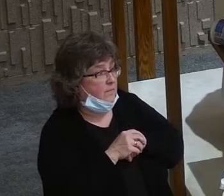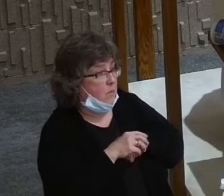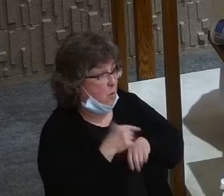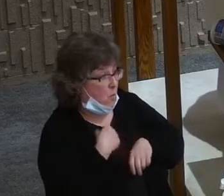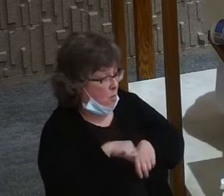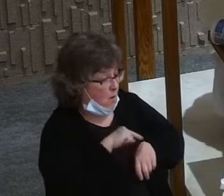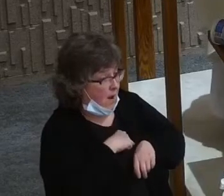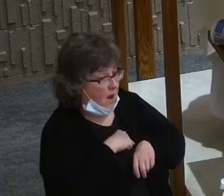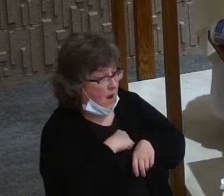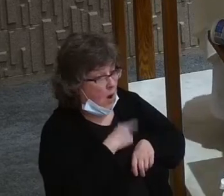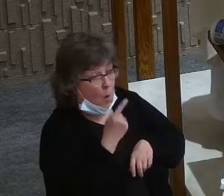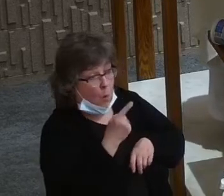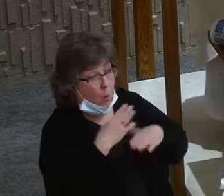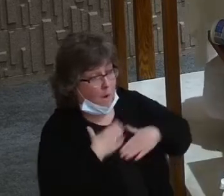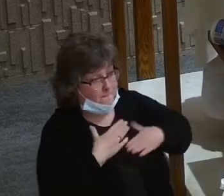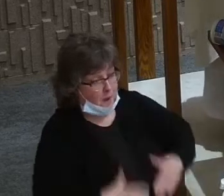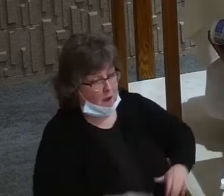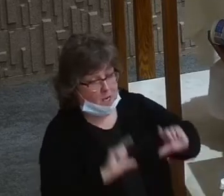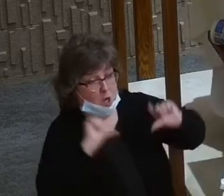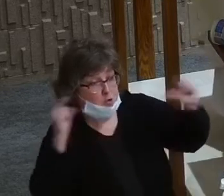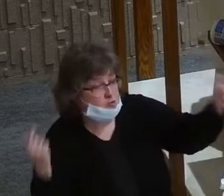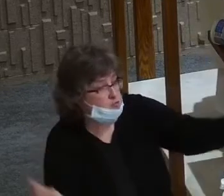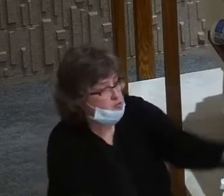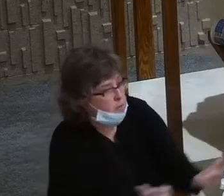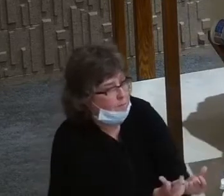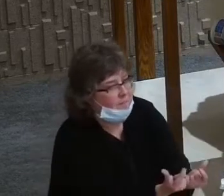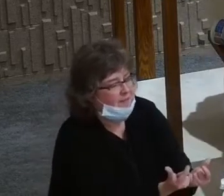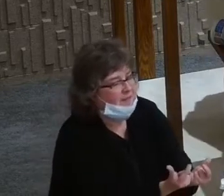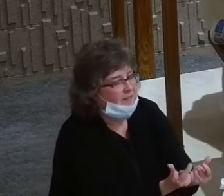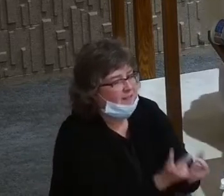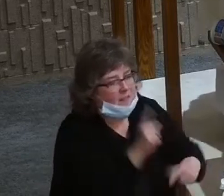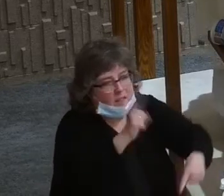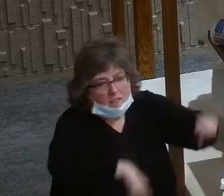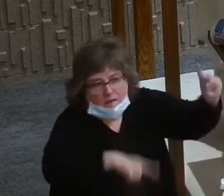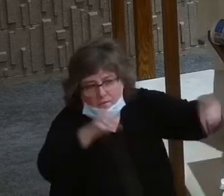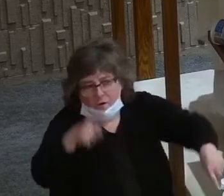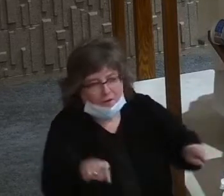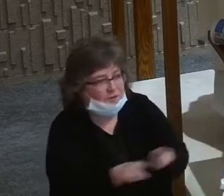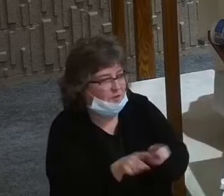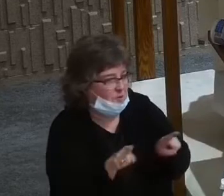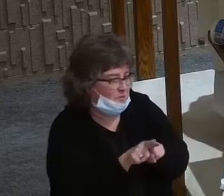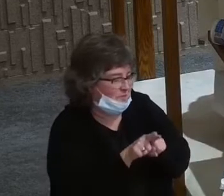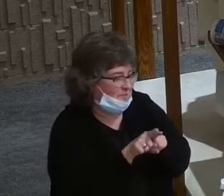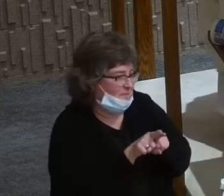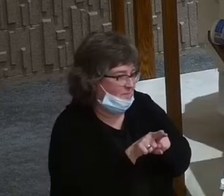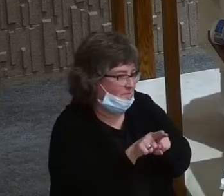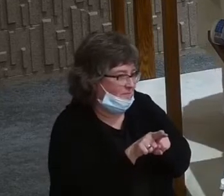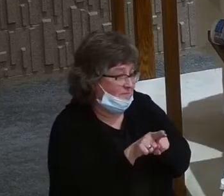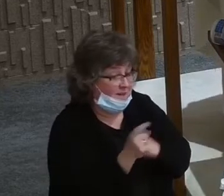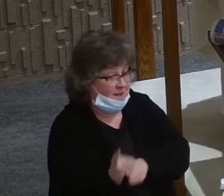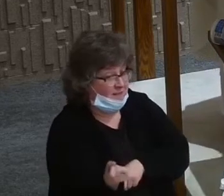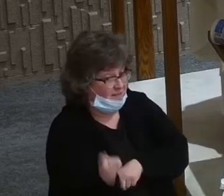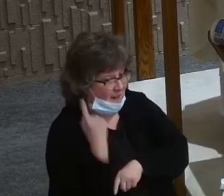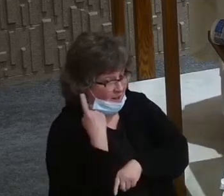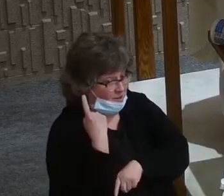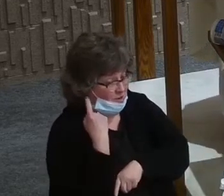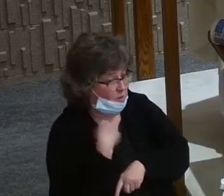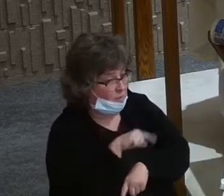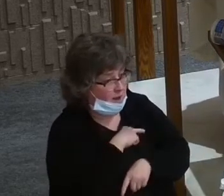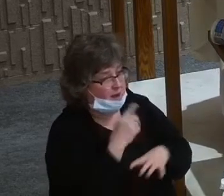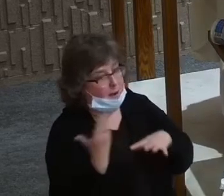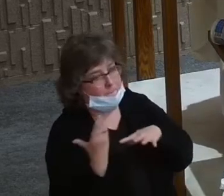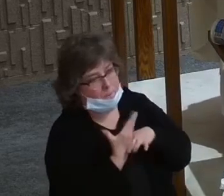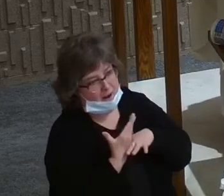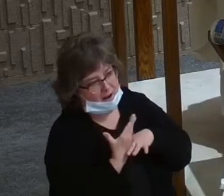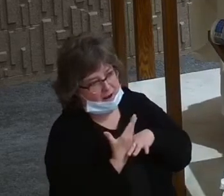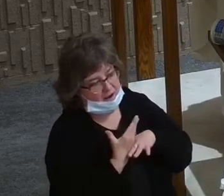though we are one body of Christ, we are diverse as well. Last year, of course, we took a